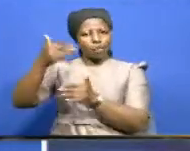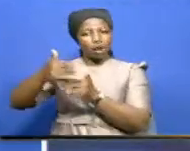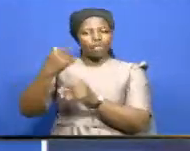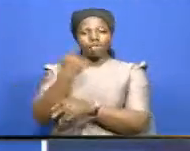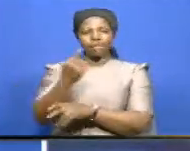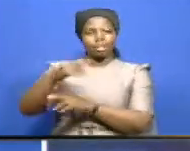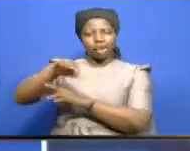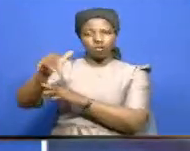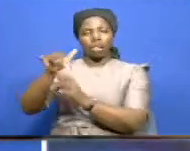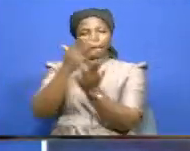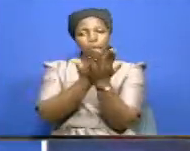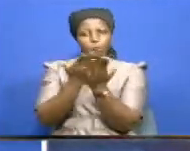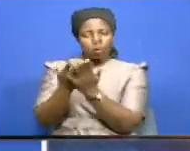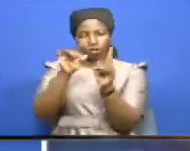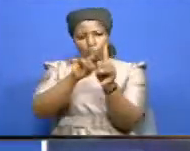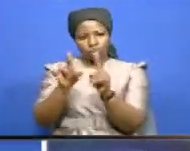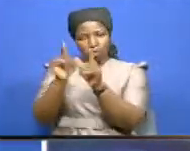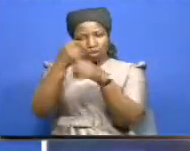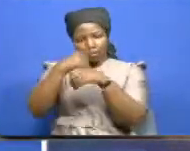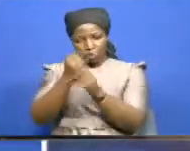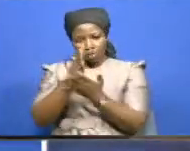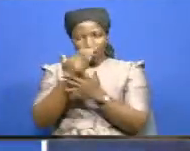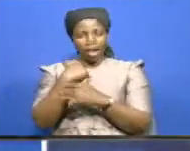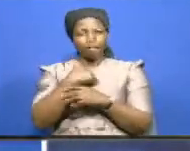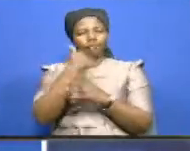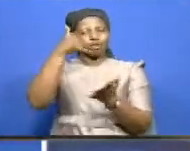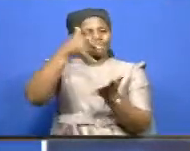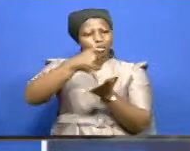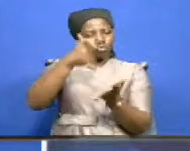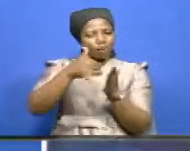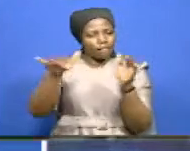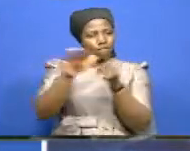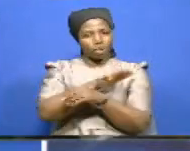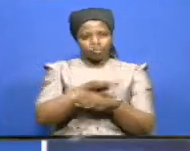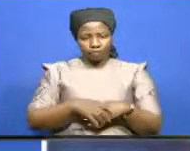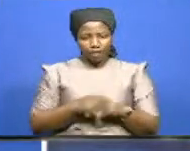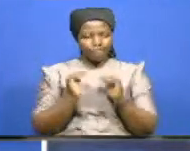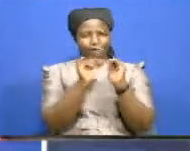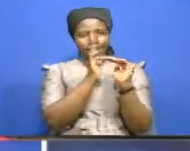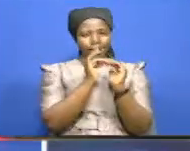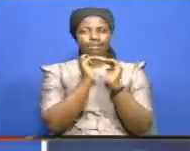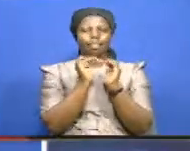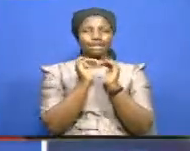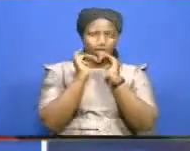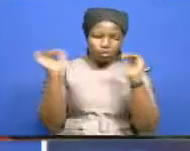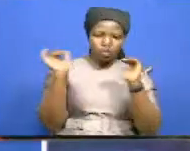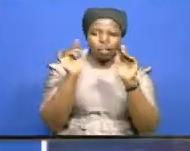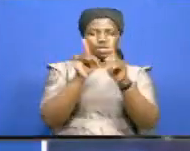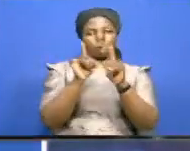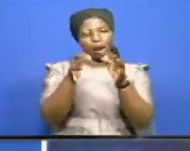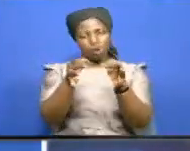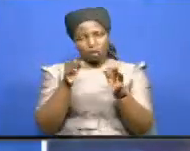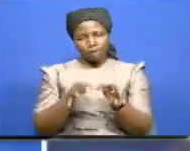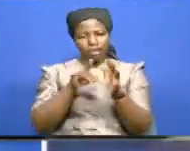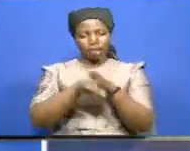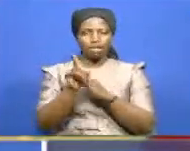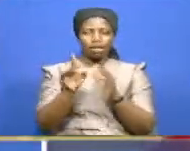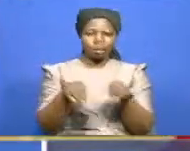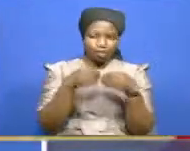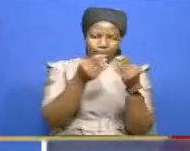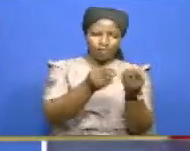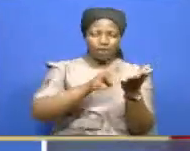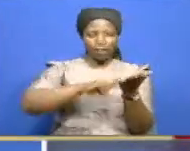will additionally ensure greater inclusivity, fairness, equity, and accountability in the distribution of